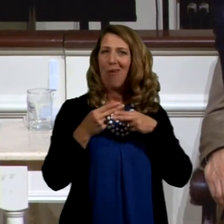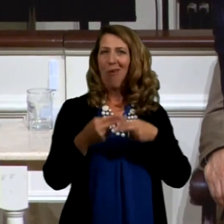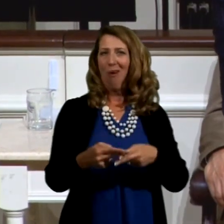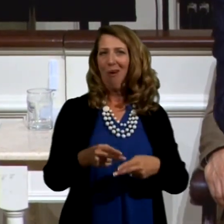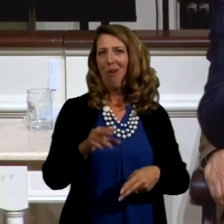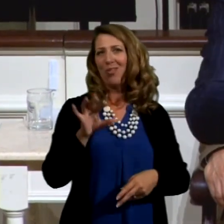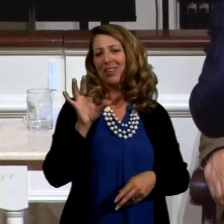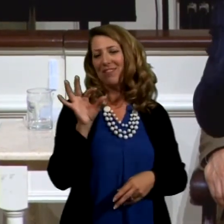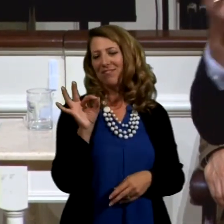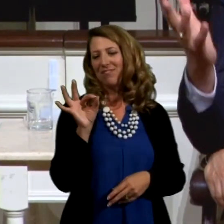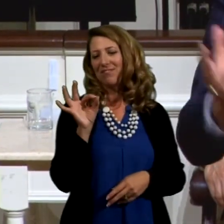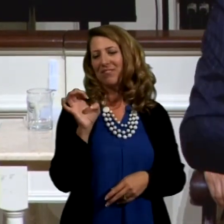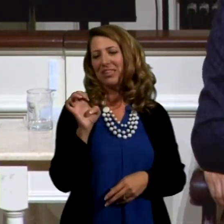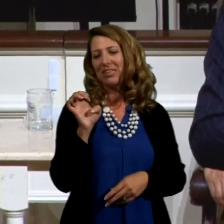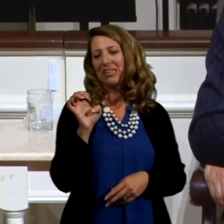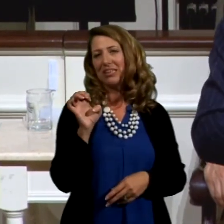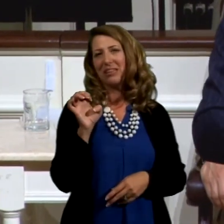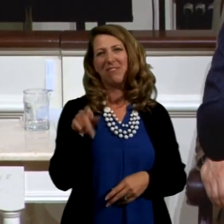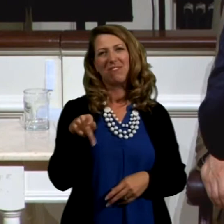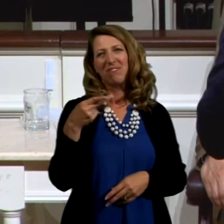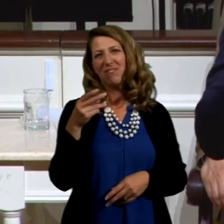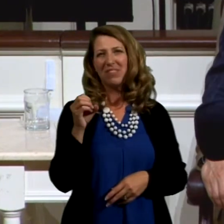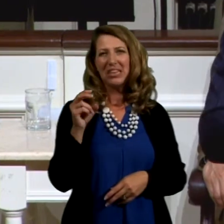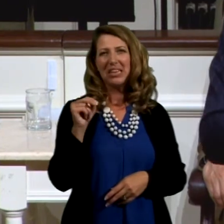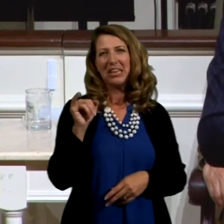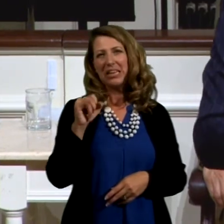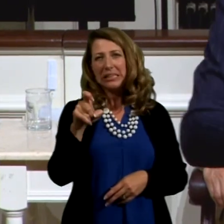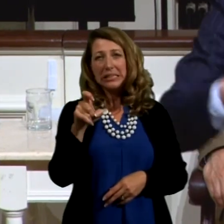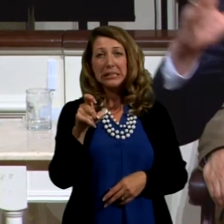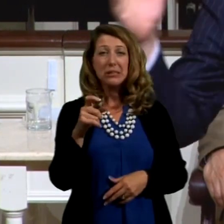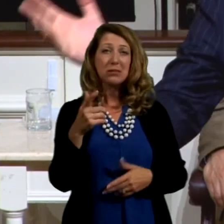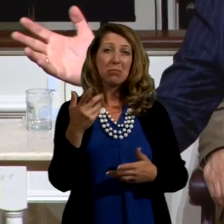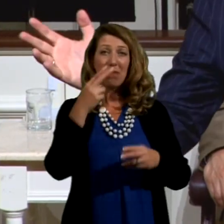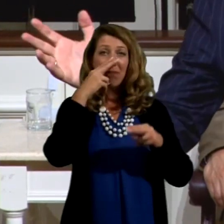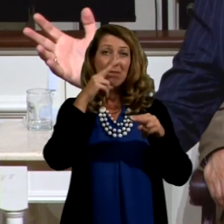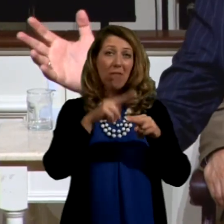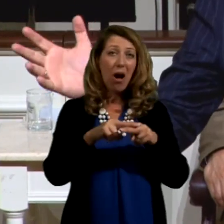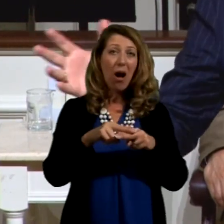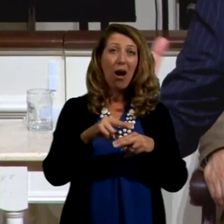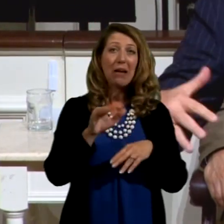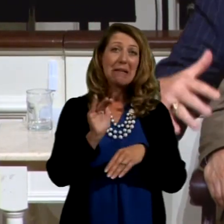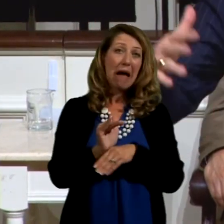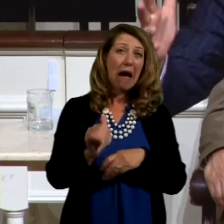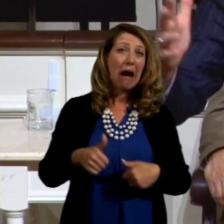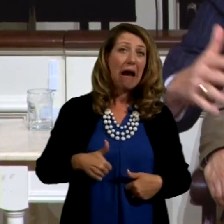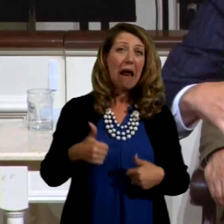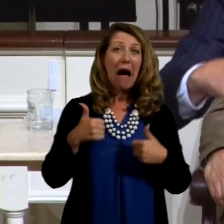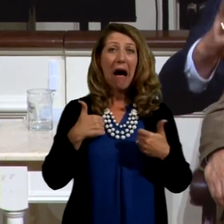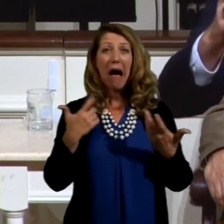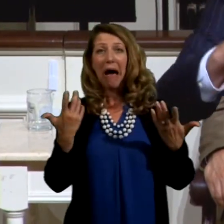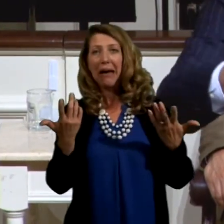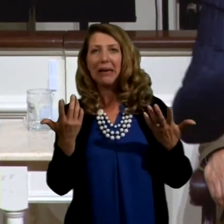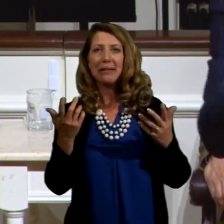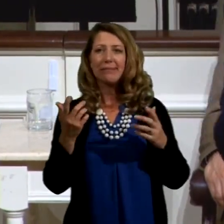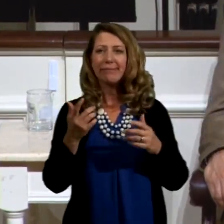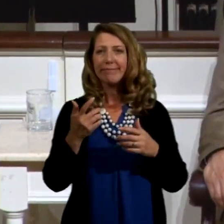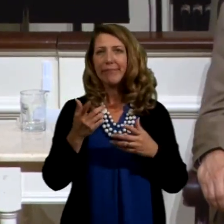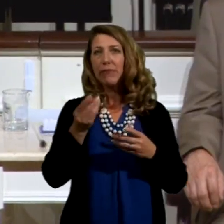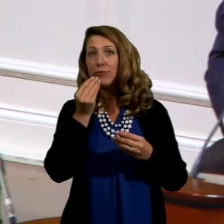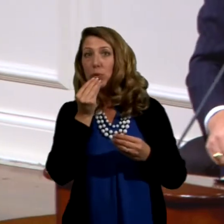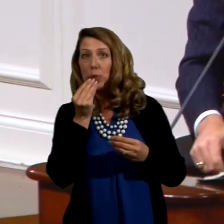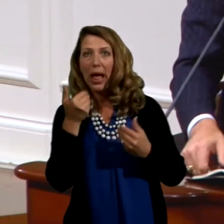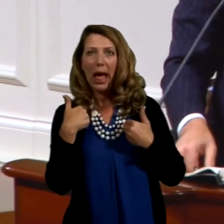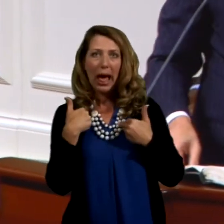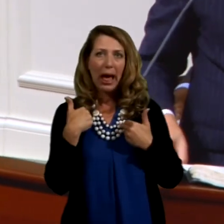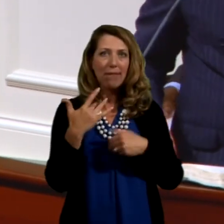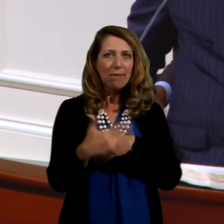is a port that's a little bit more, probably better nightlife, probably better place for people to go in and find something to eat and things of that